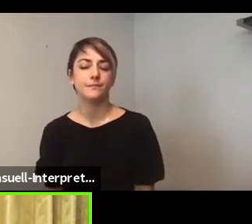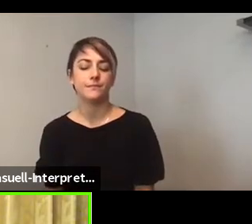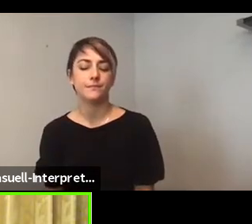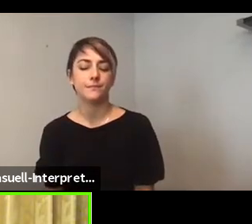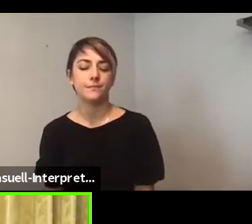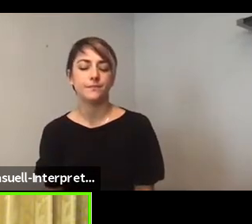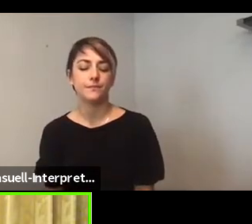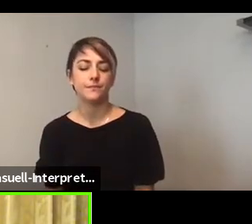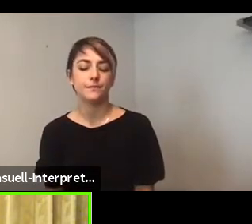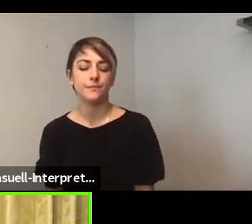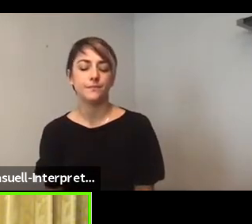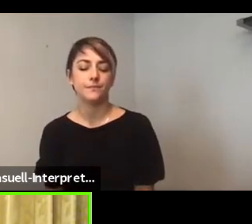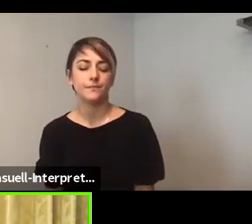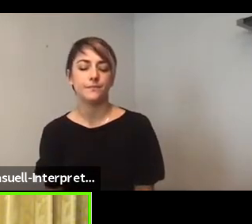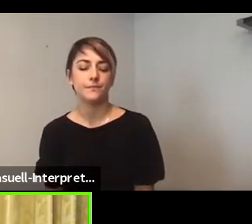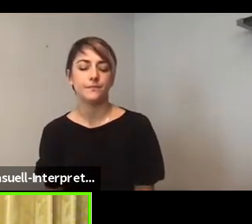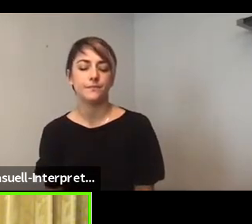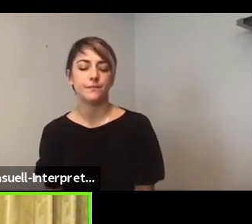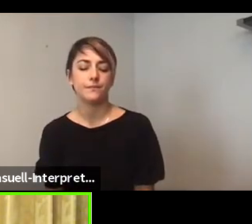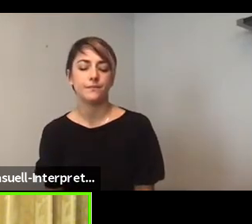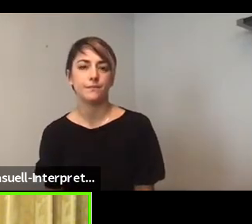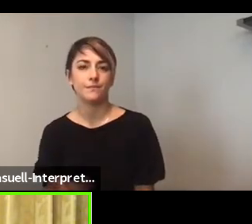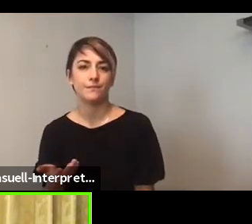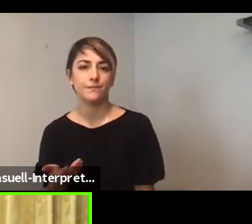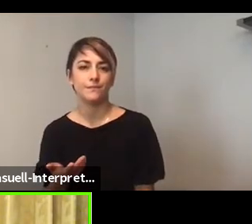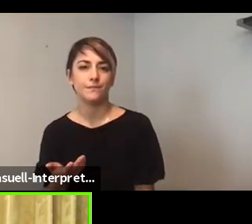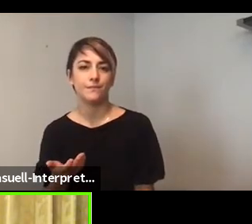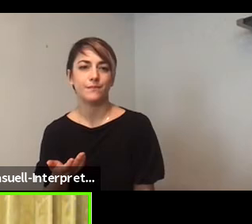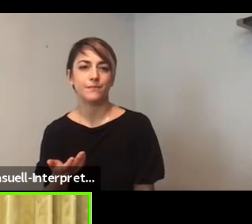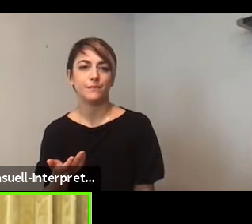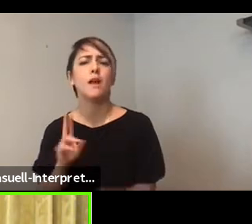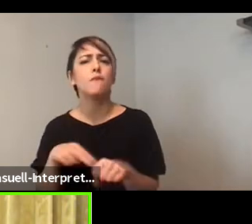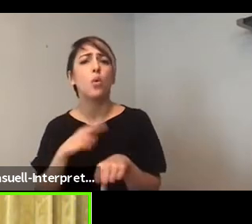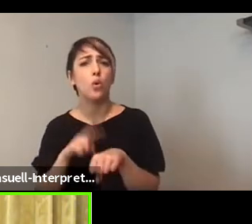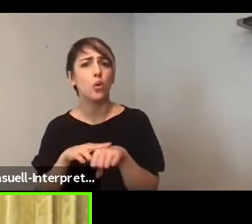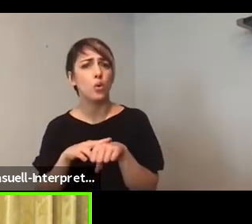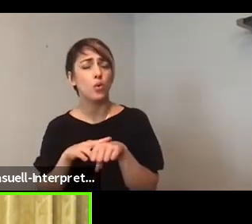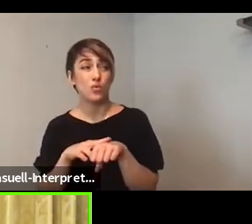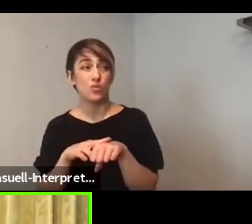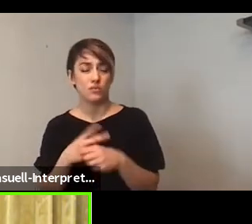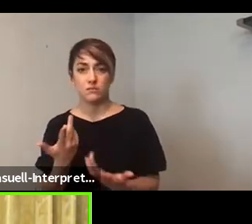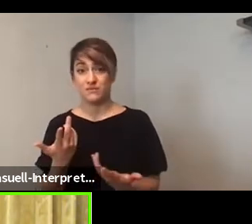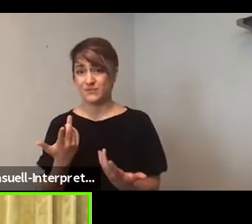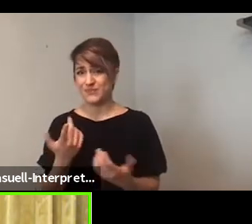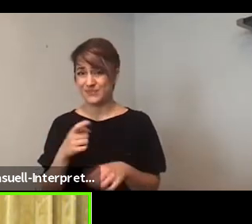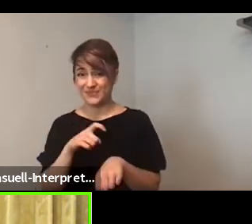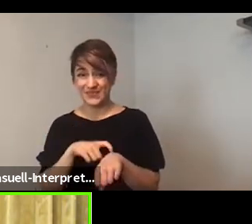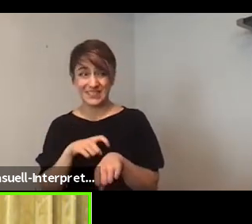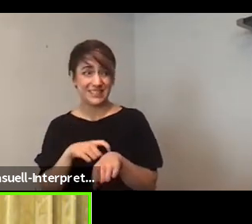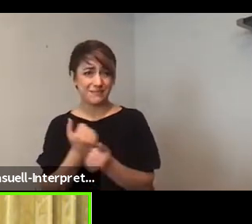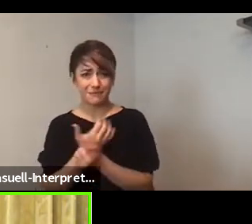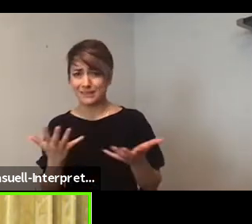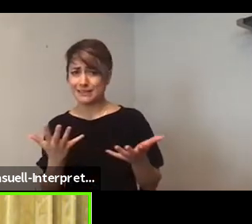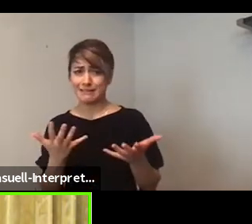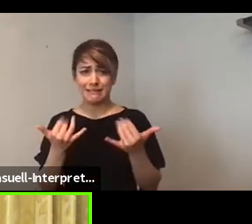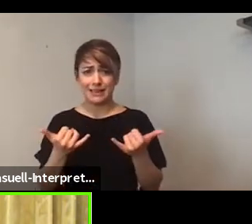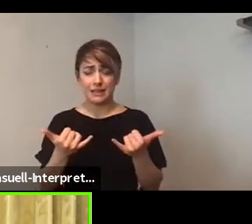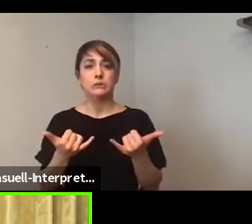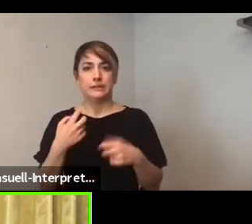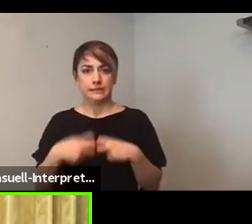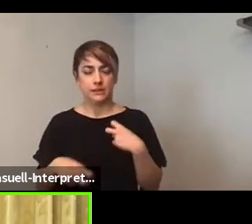So I'm very excited. Of course, it's a hard time, but I'm seeing a lot of